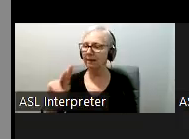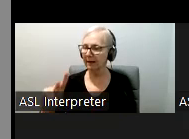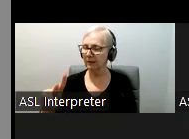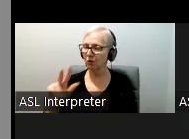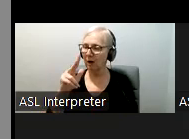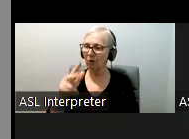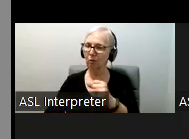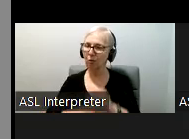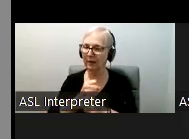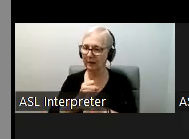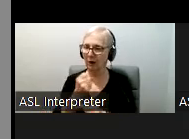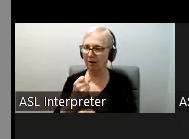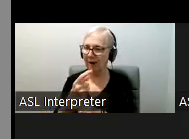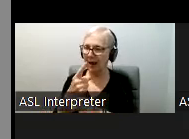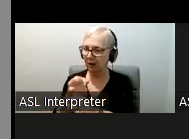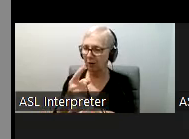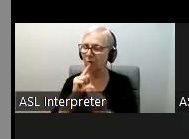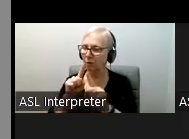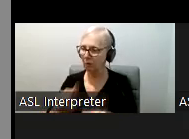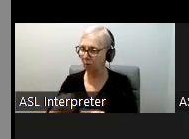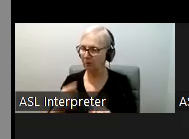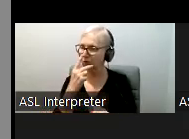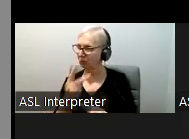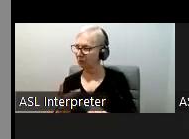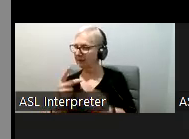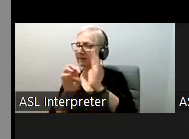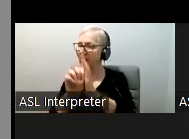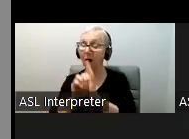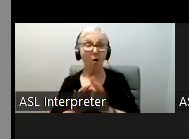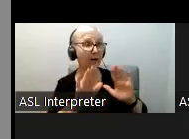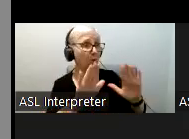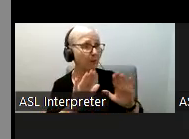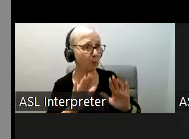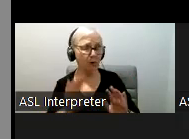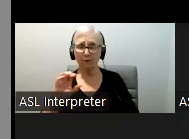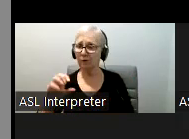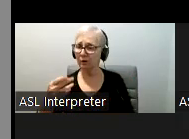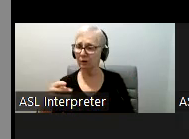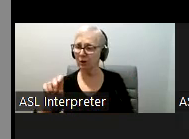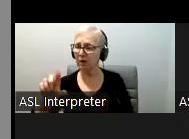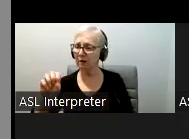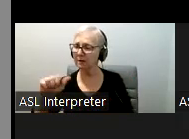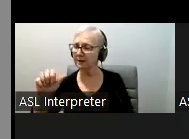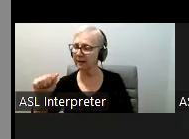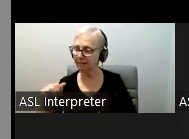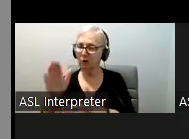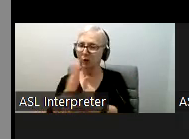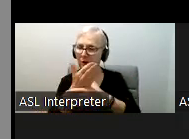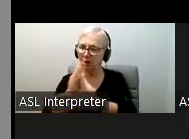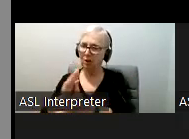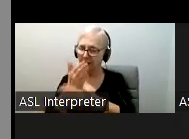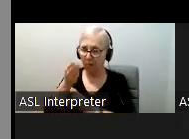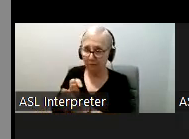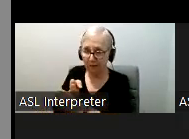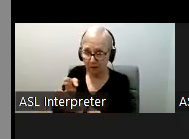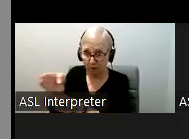chat, so you can take a look at some examples. That would be great, Chelsea. And Chelsea, if you can share that with me directly, I